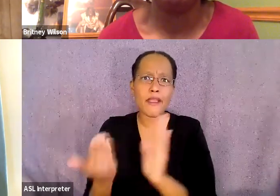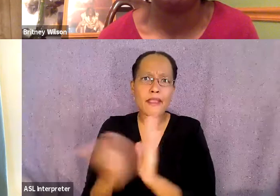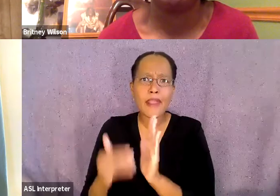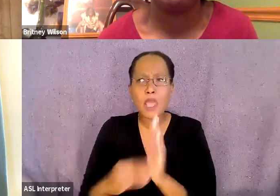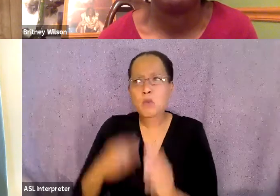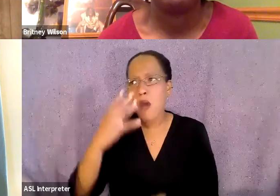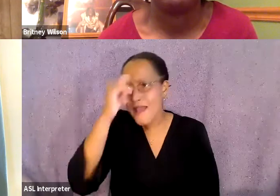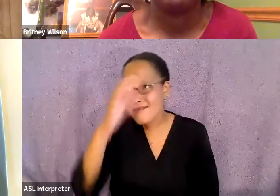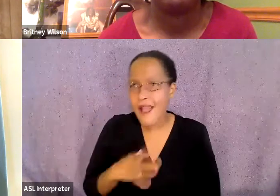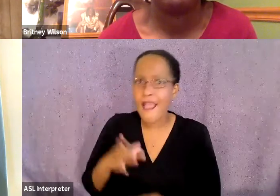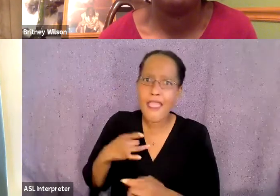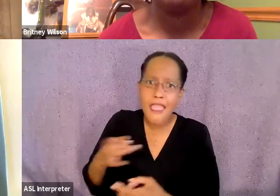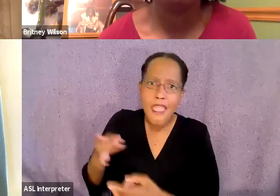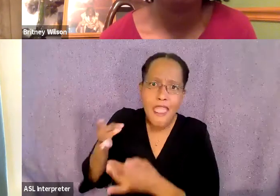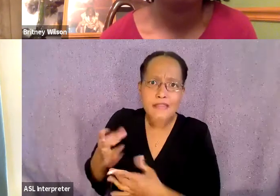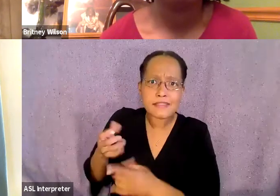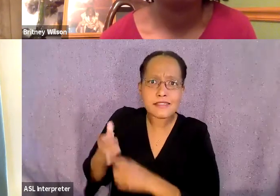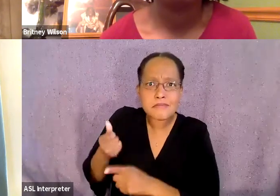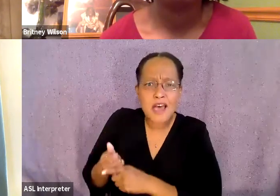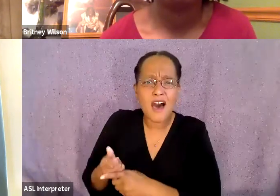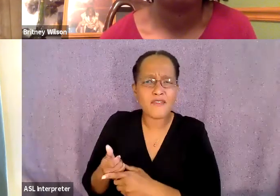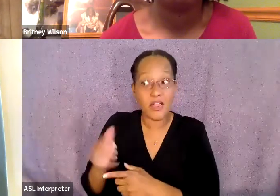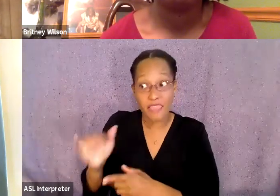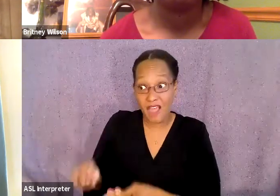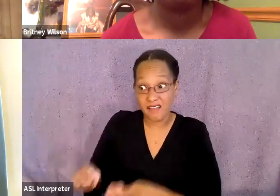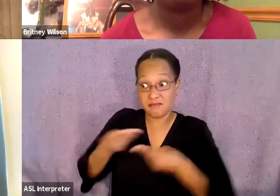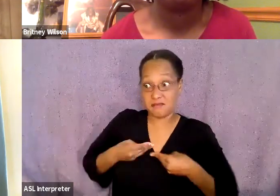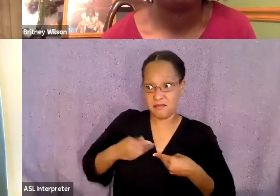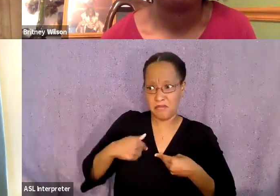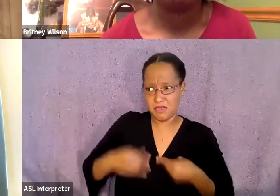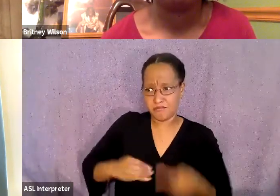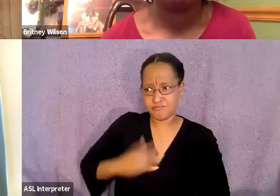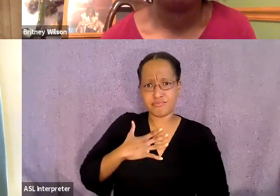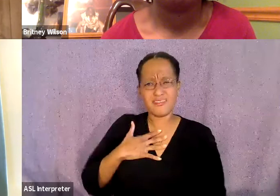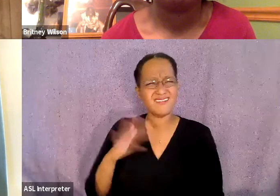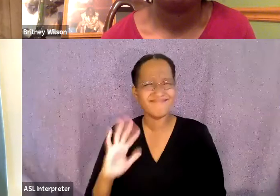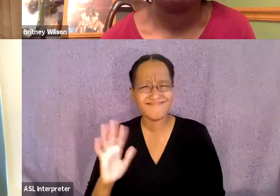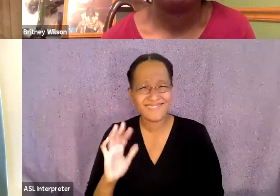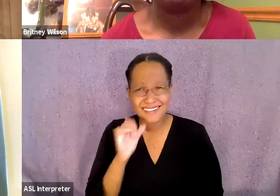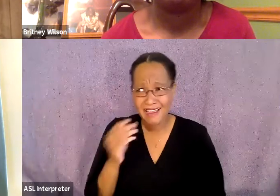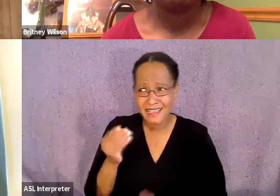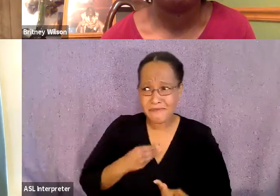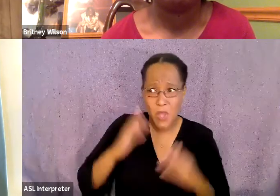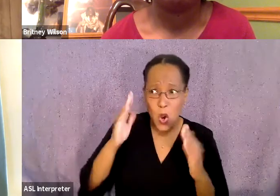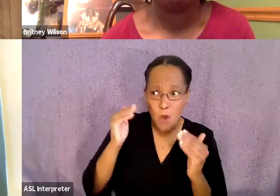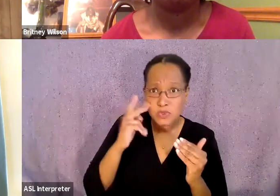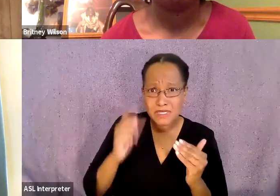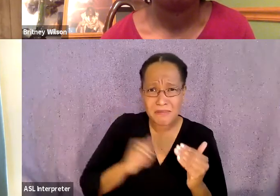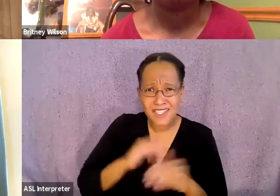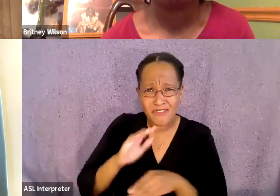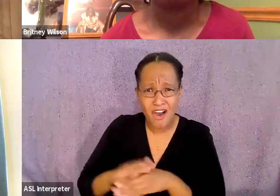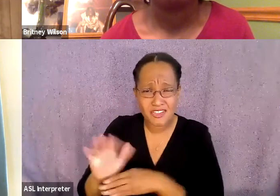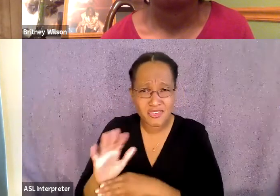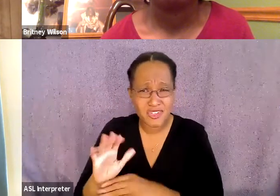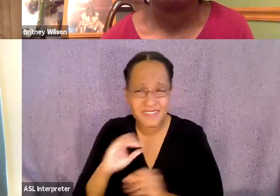does that do for me? Nothing. It doesn't give me any hope that I could see myself on screen one day. What it says instead is,